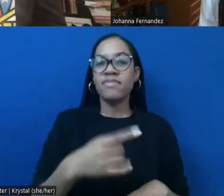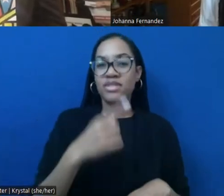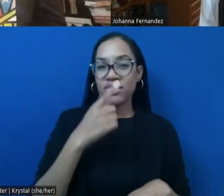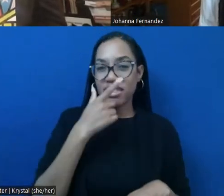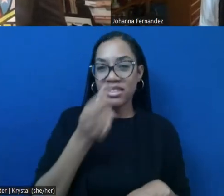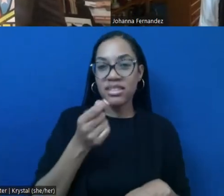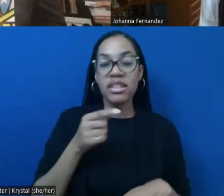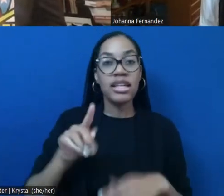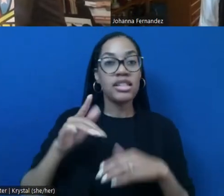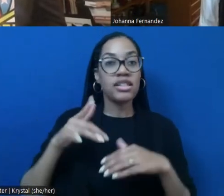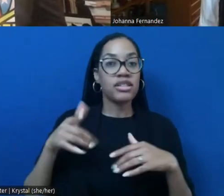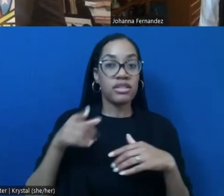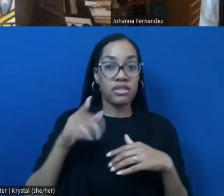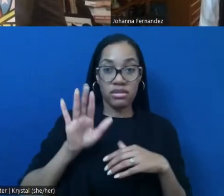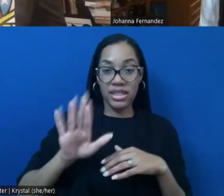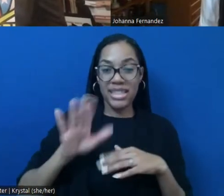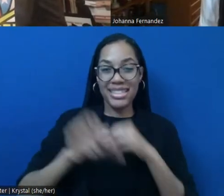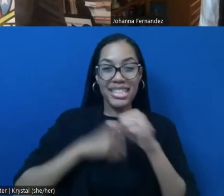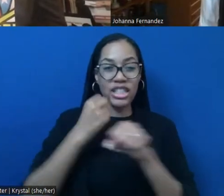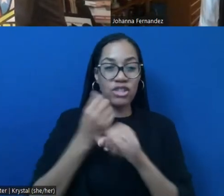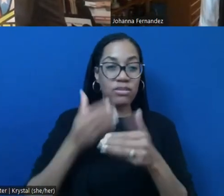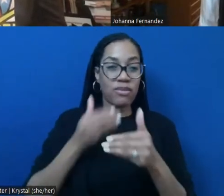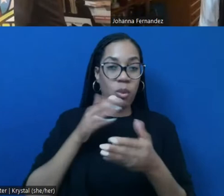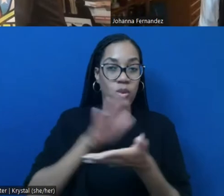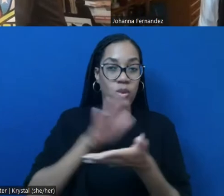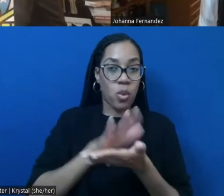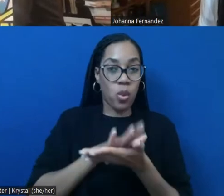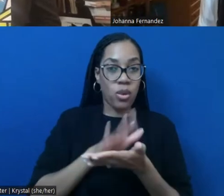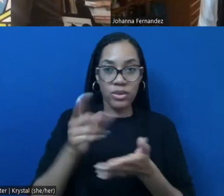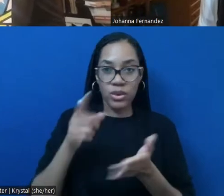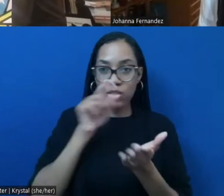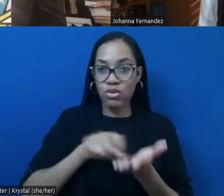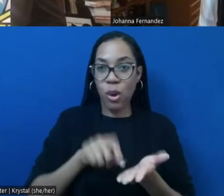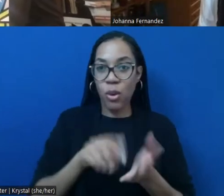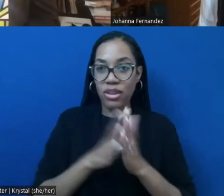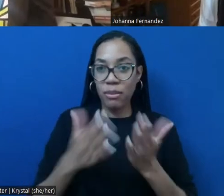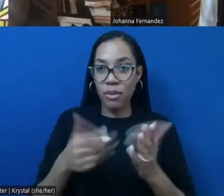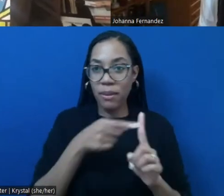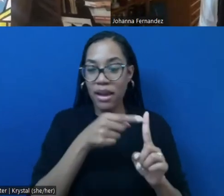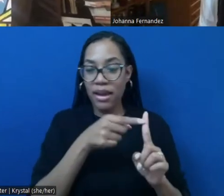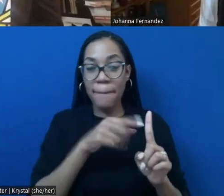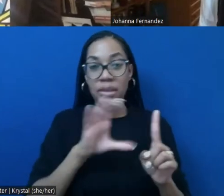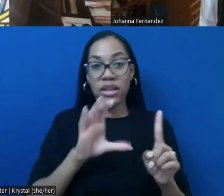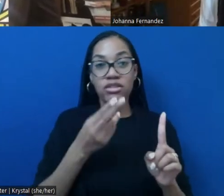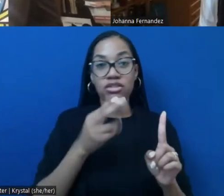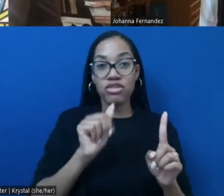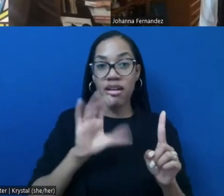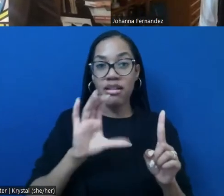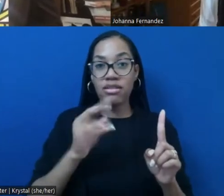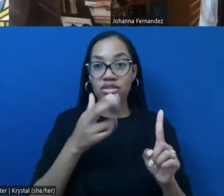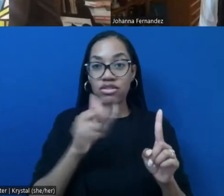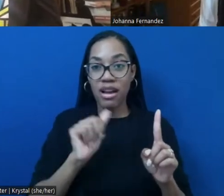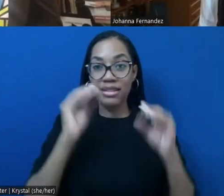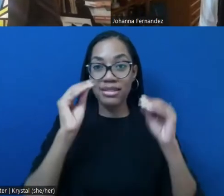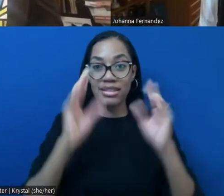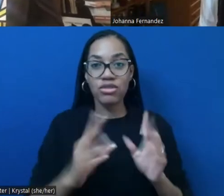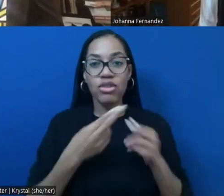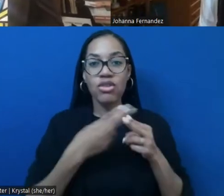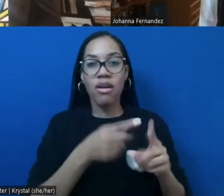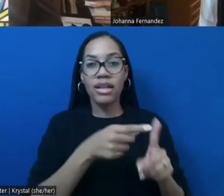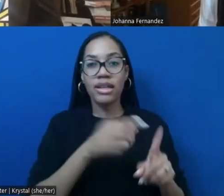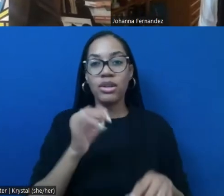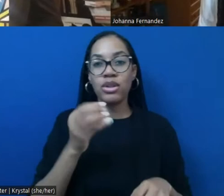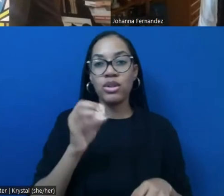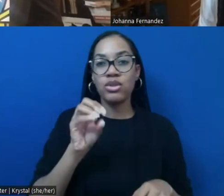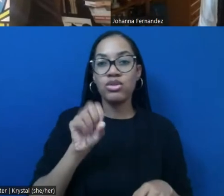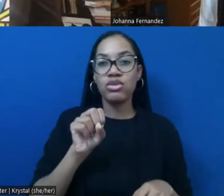fascinating. You wrote in the book, at school, Cha-Cha's teachers, including many of the pastors, called him Joseph rather than